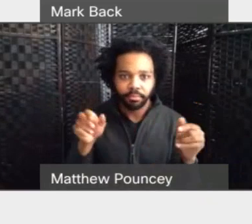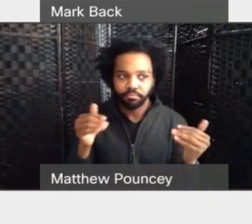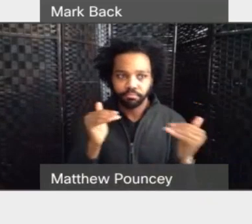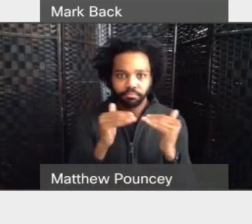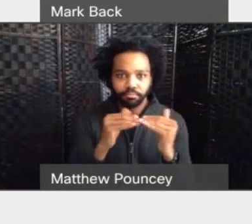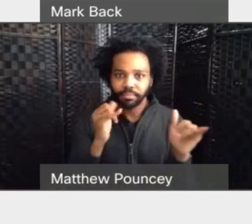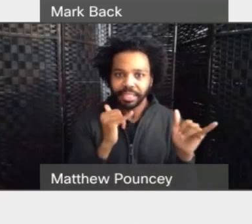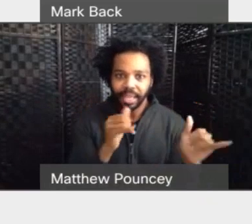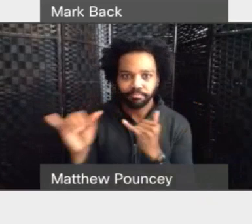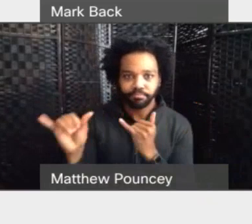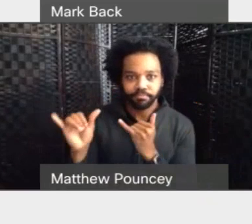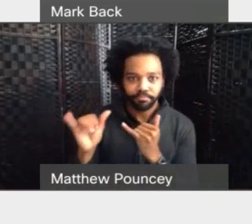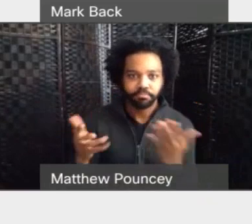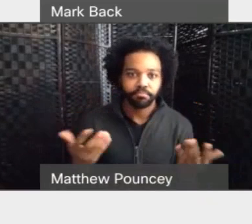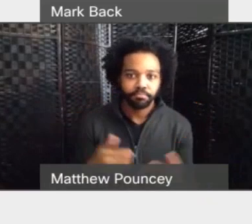that regard.